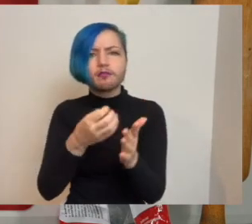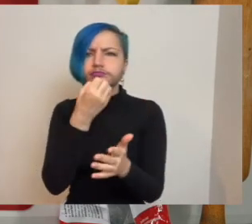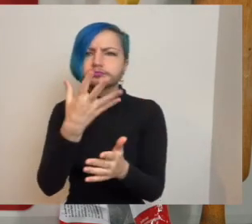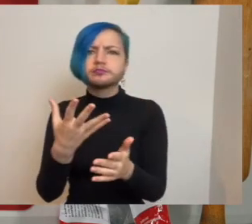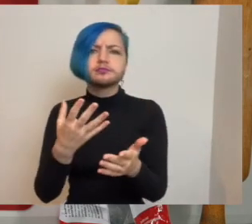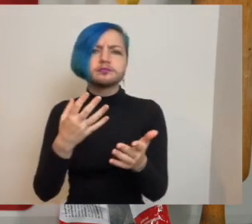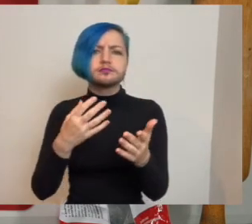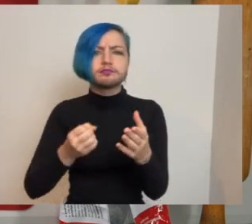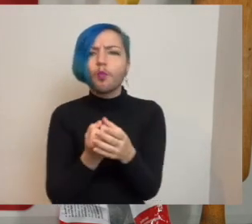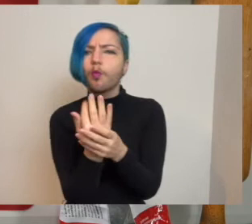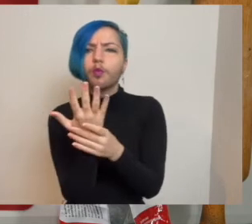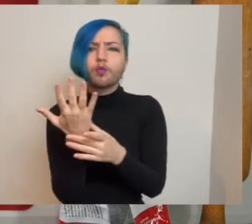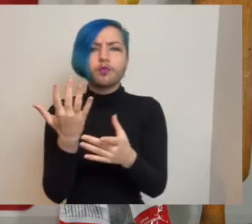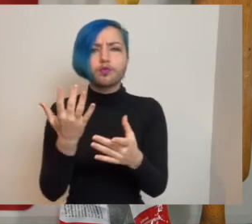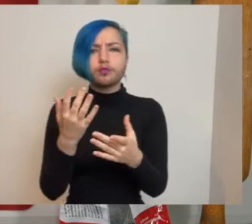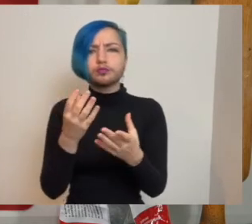organic